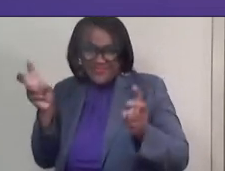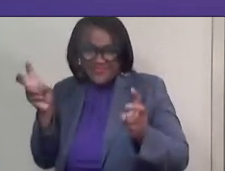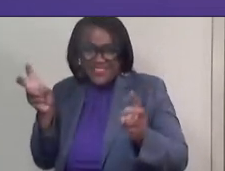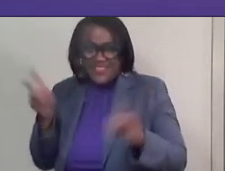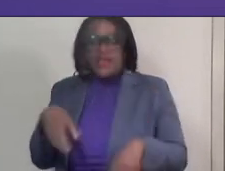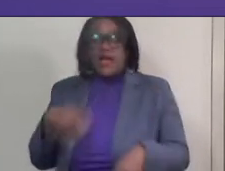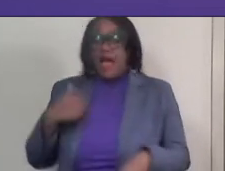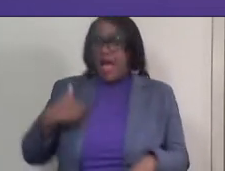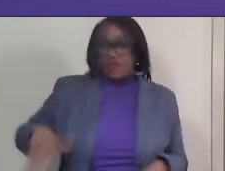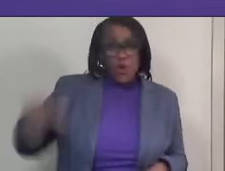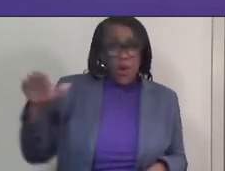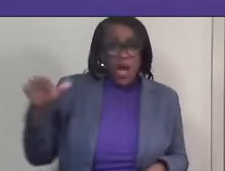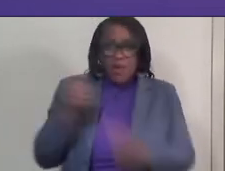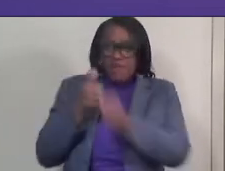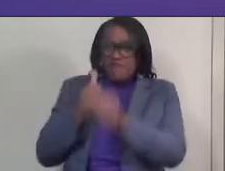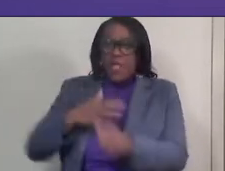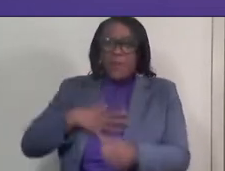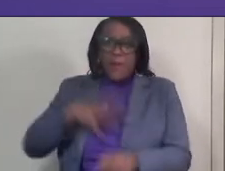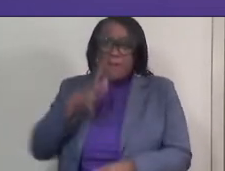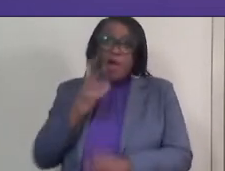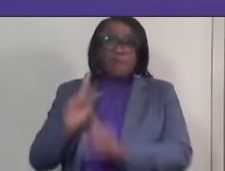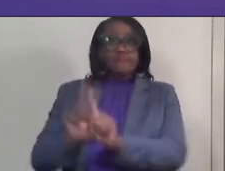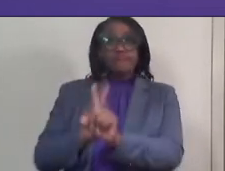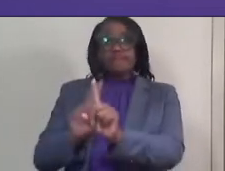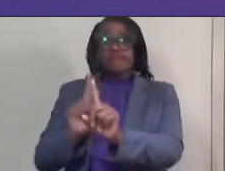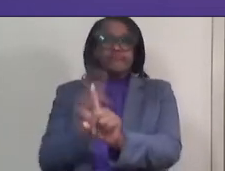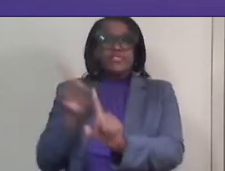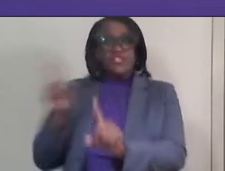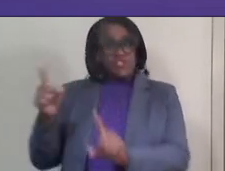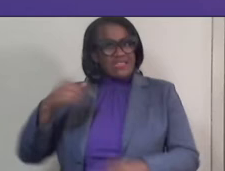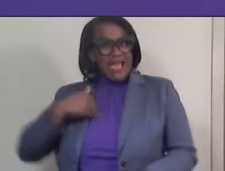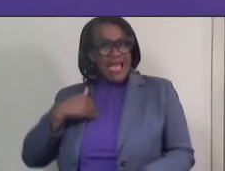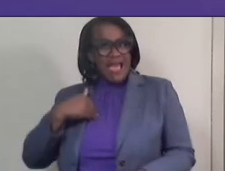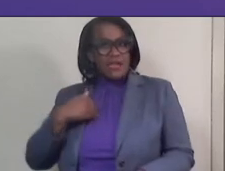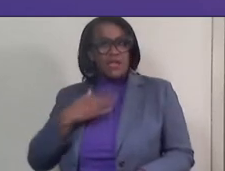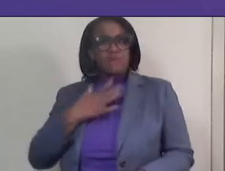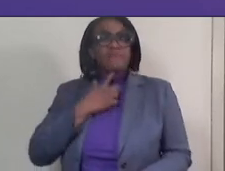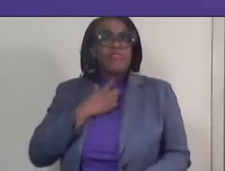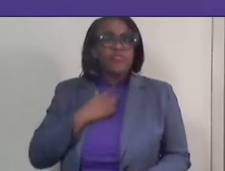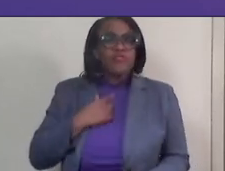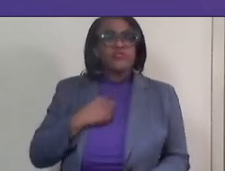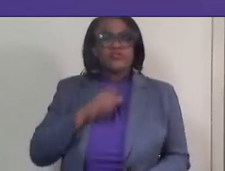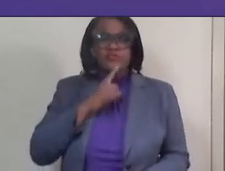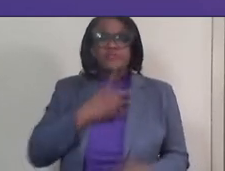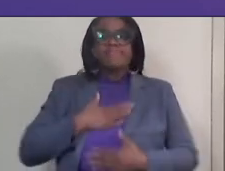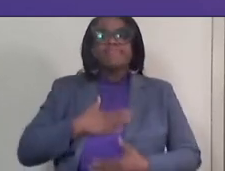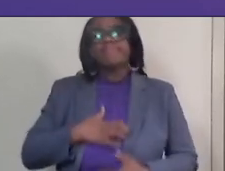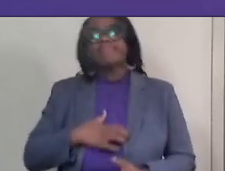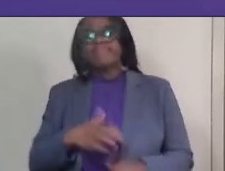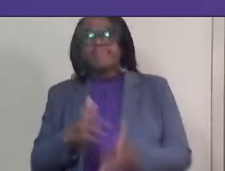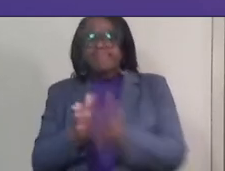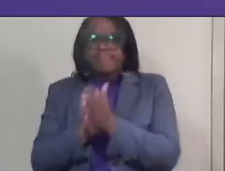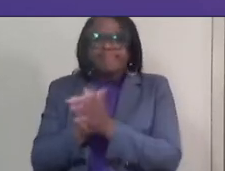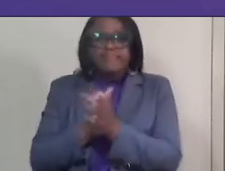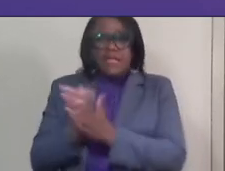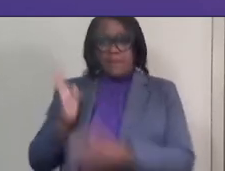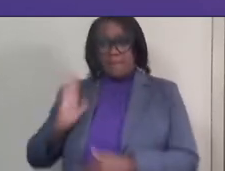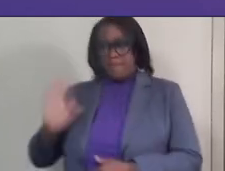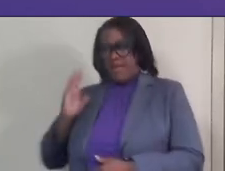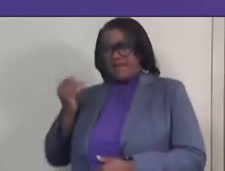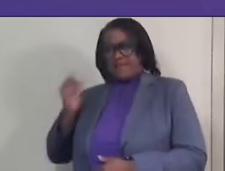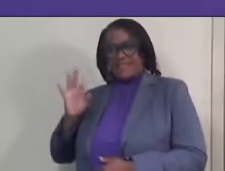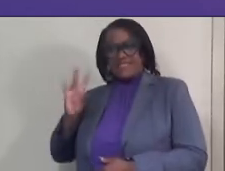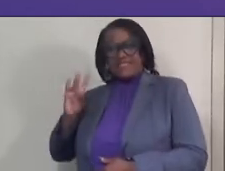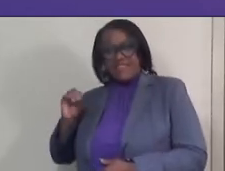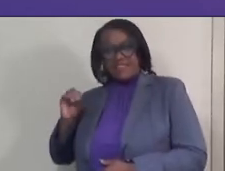up and following her around, she had a thirst back in the 70s, 80s, 90s, up until recently